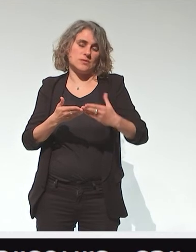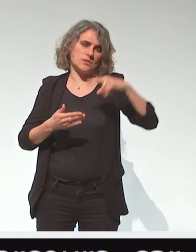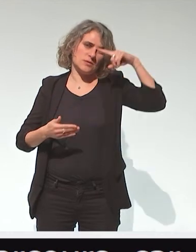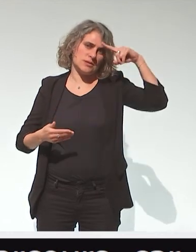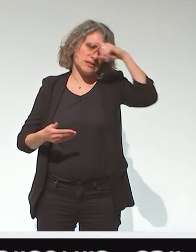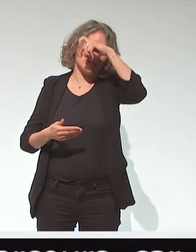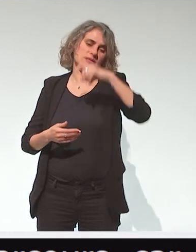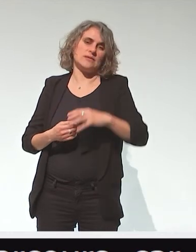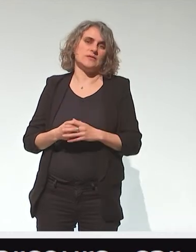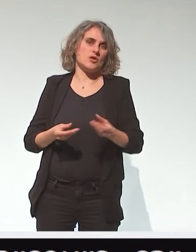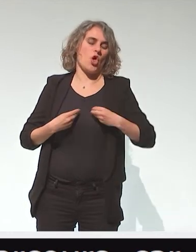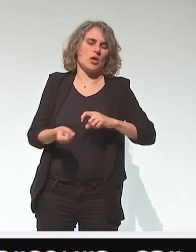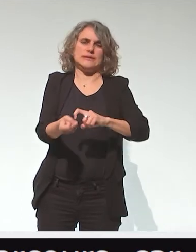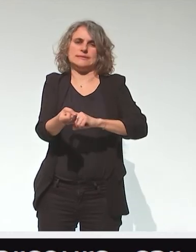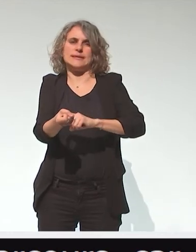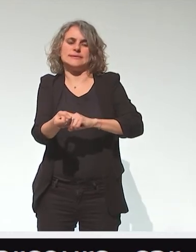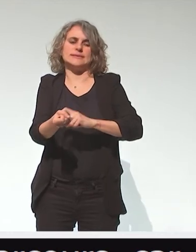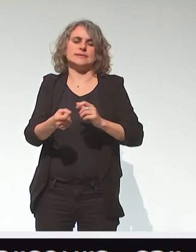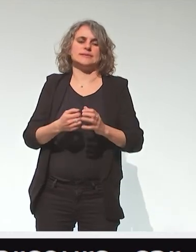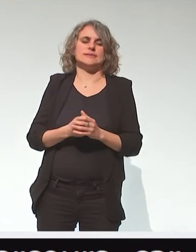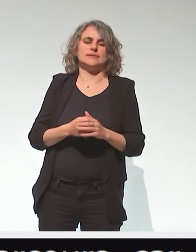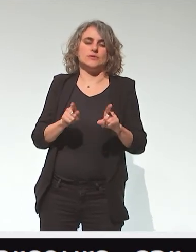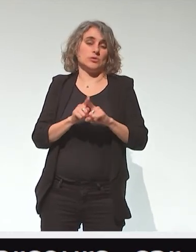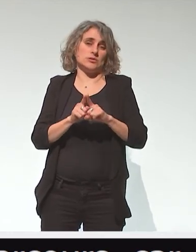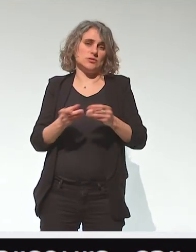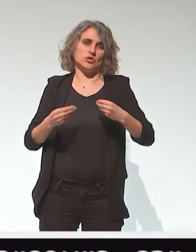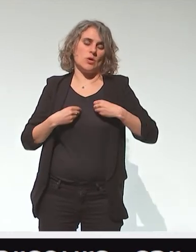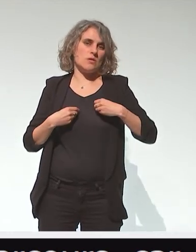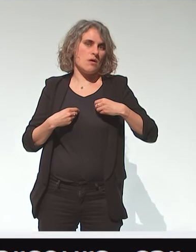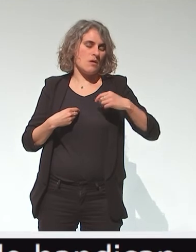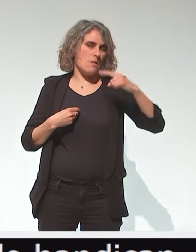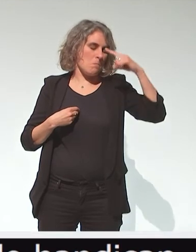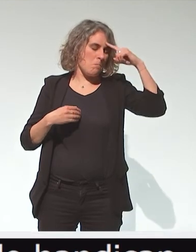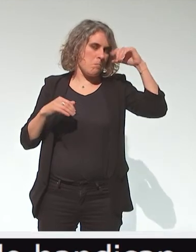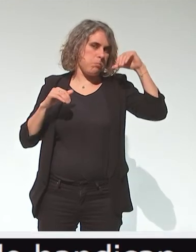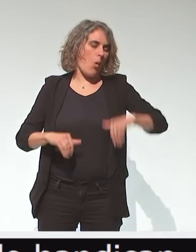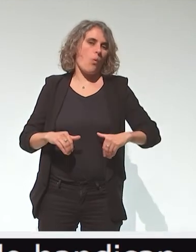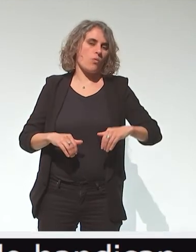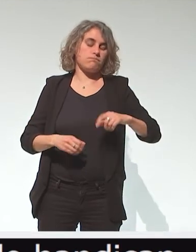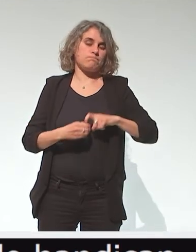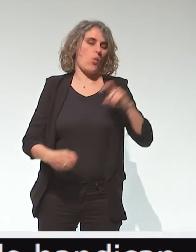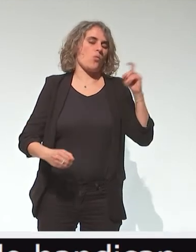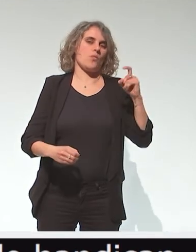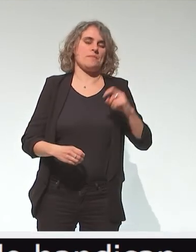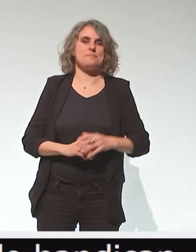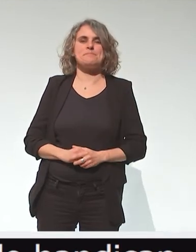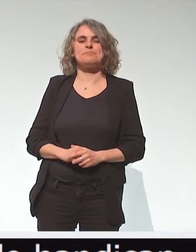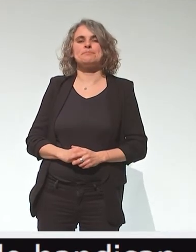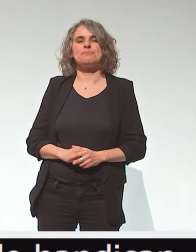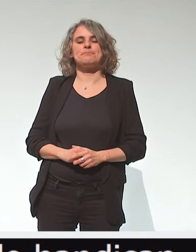with very difficult, stressful circumstances, and even burnout.